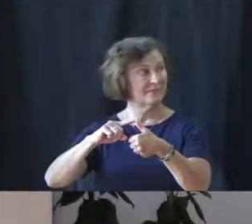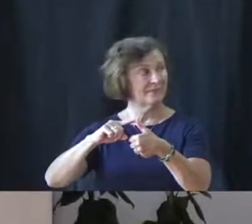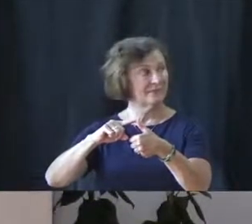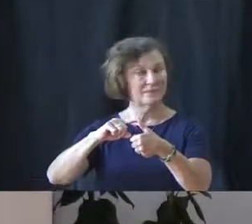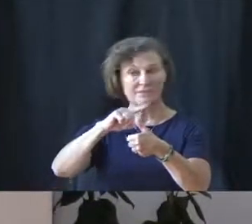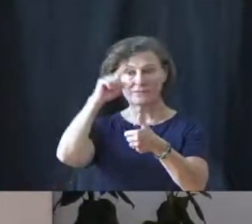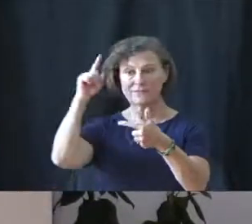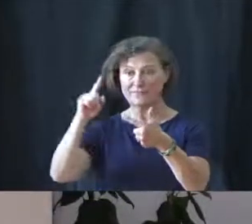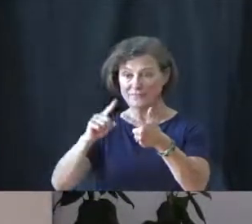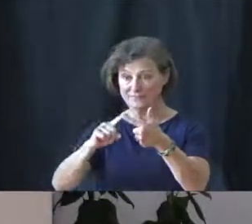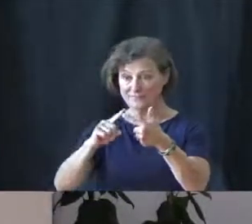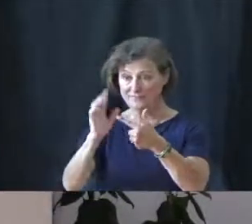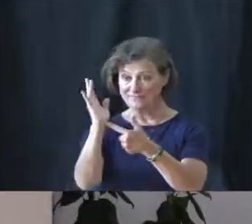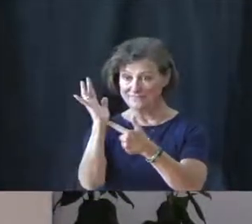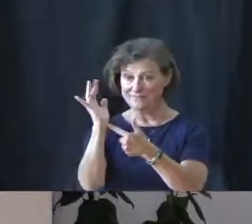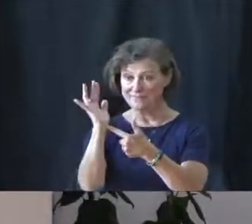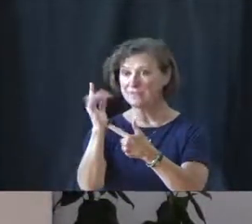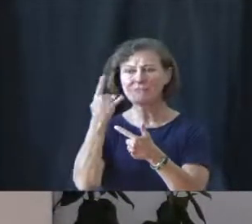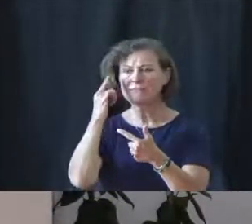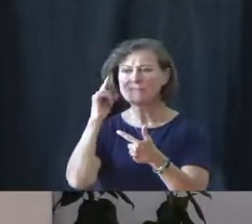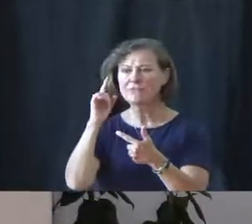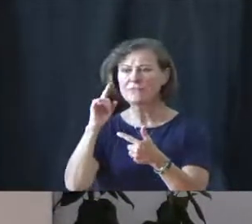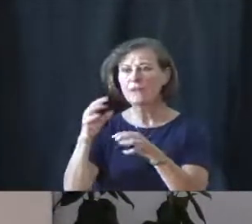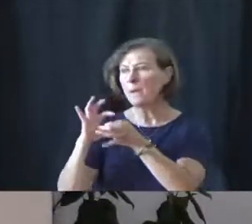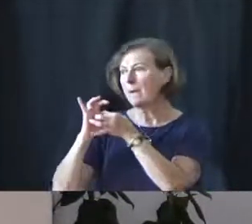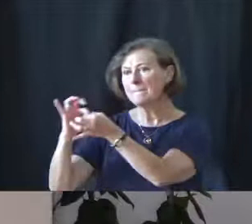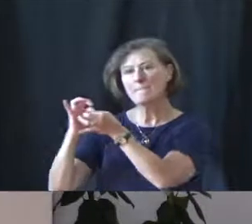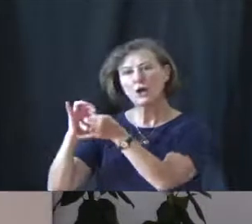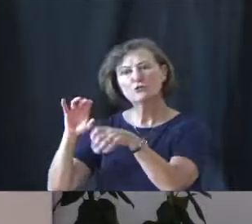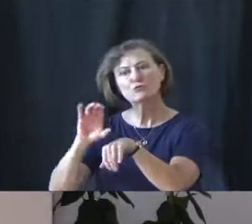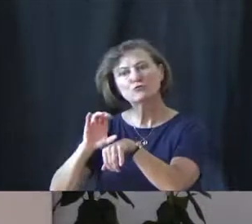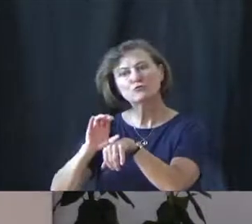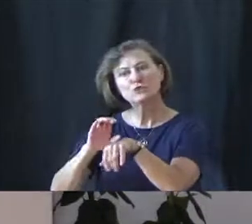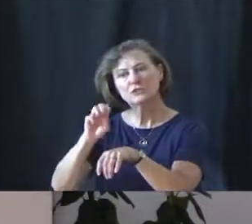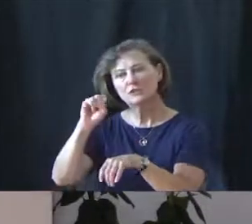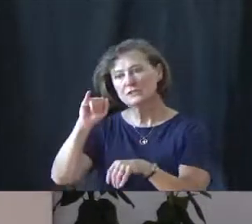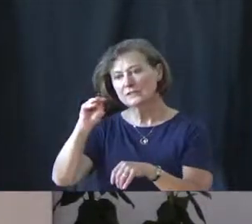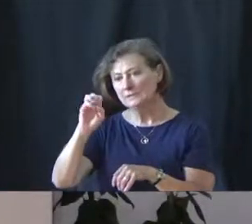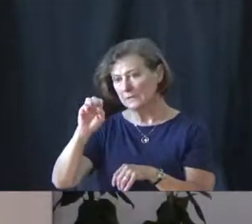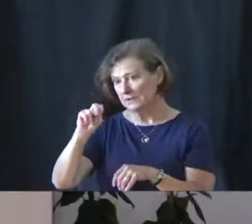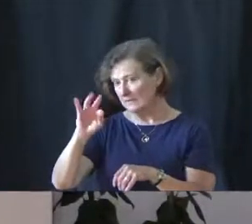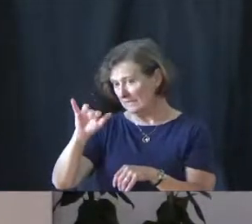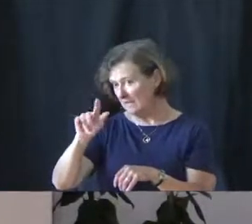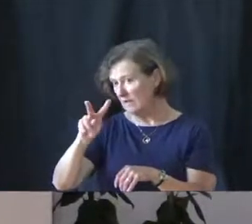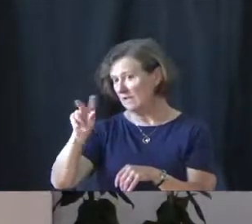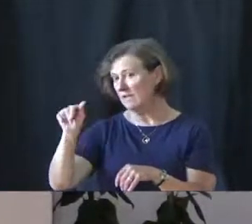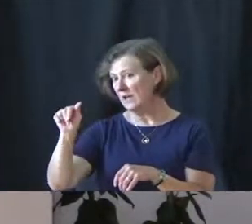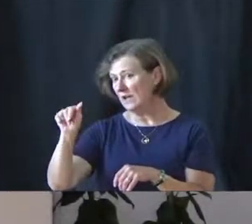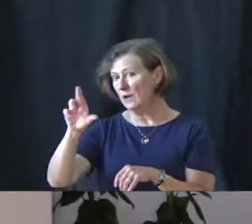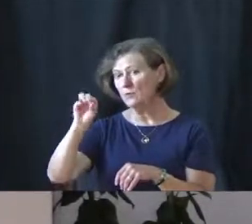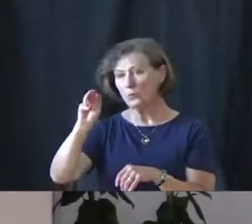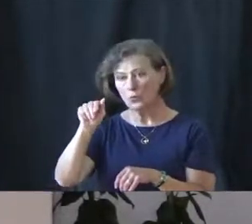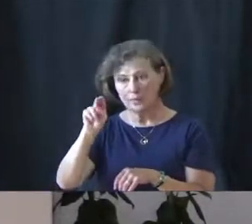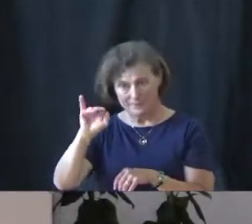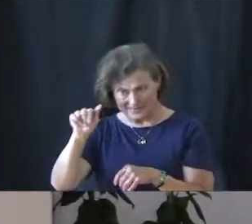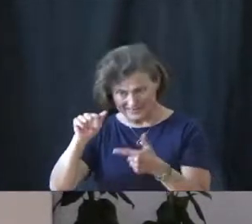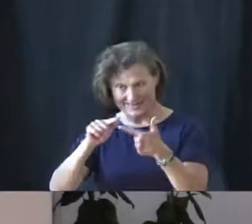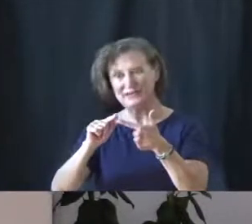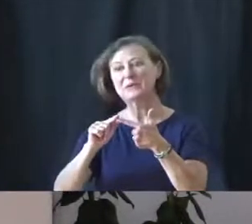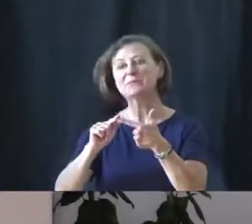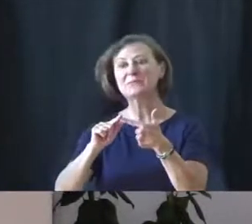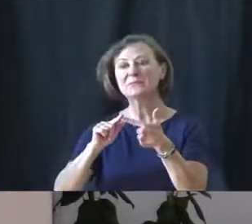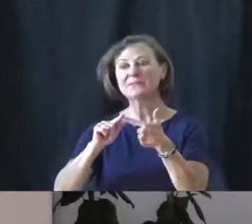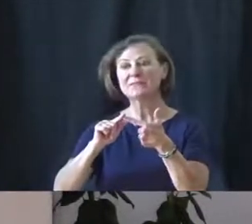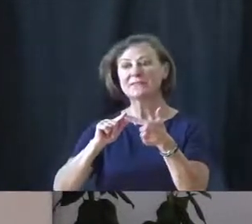We light our second chalice for our partner church in Šimunfalva, Transylvania, Romania.